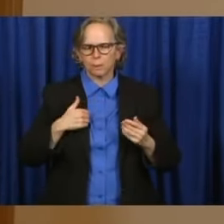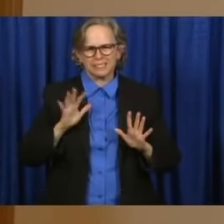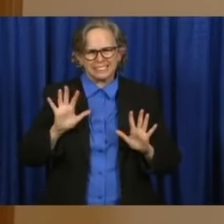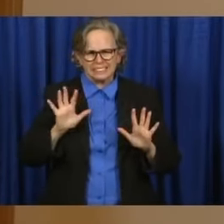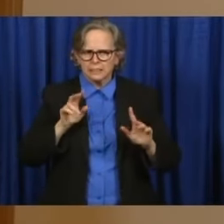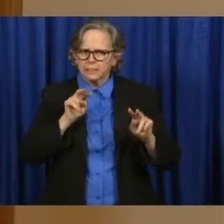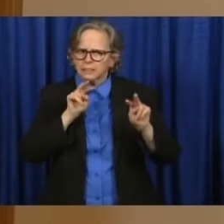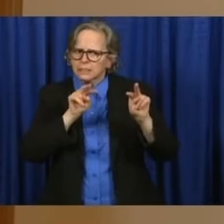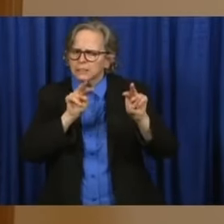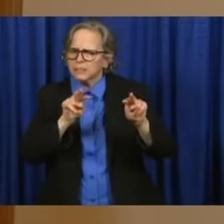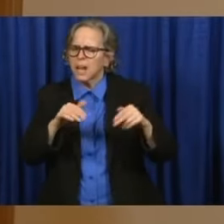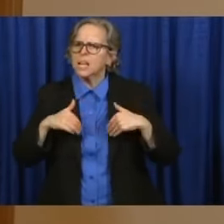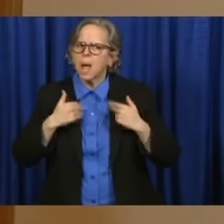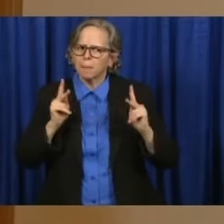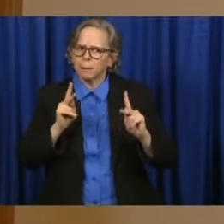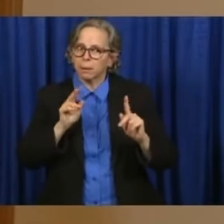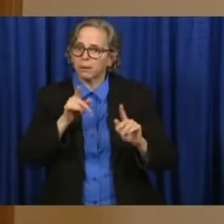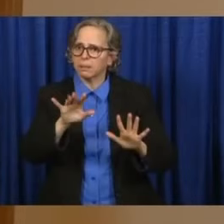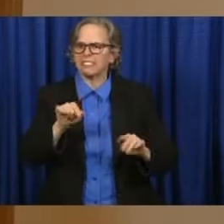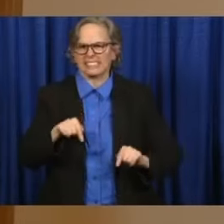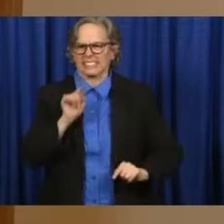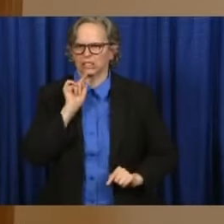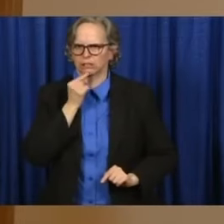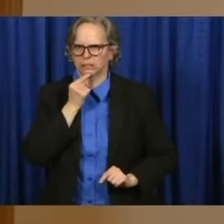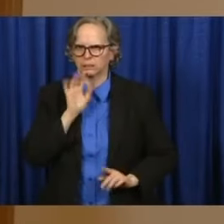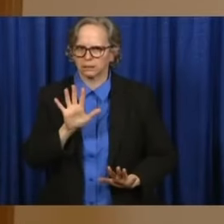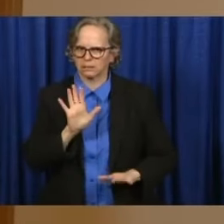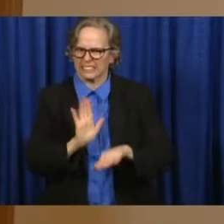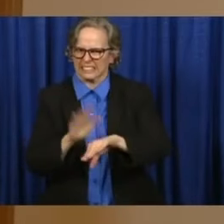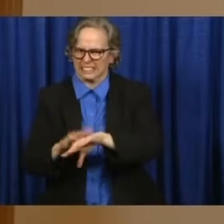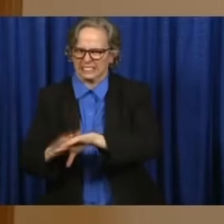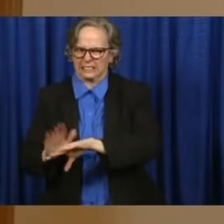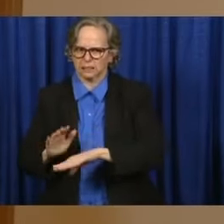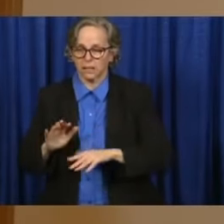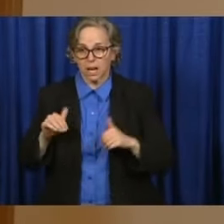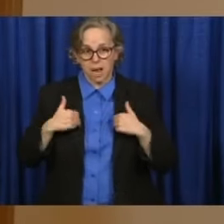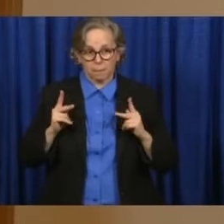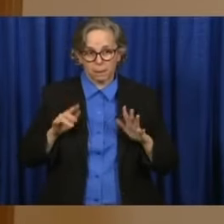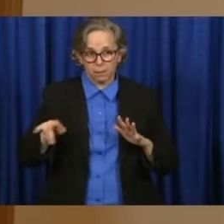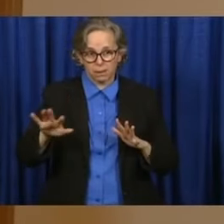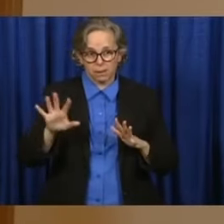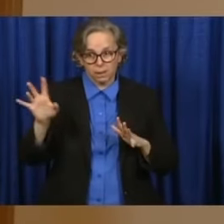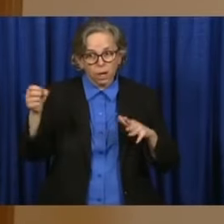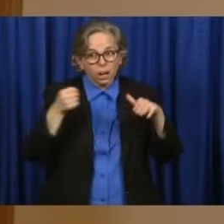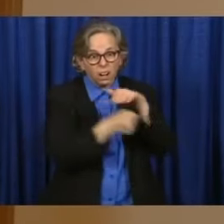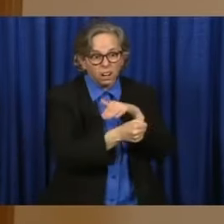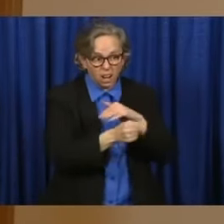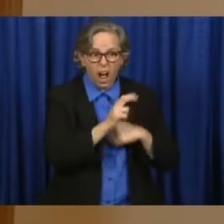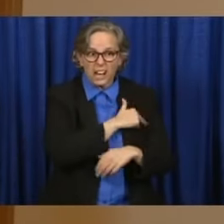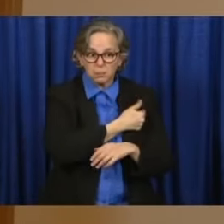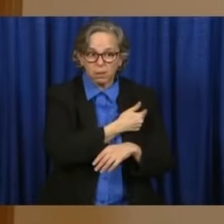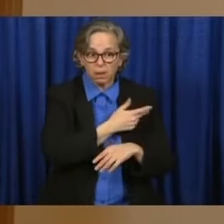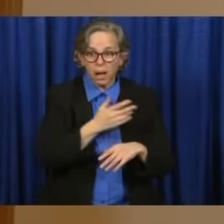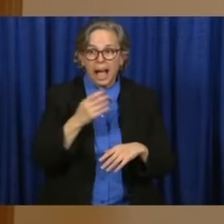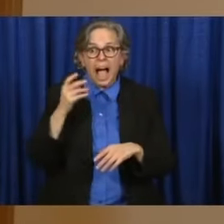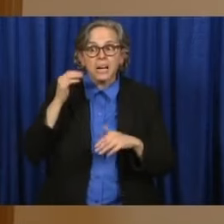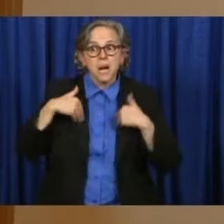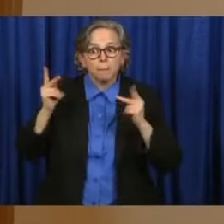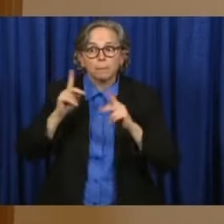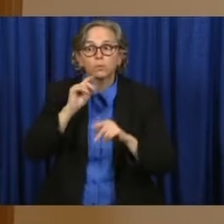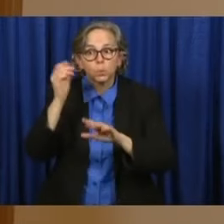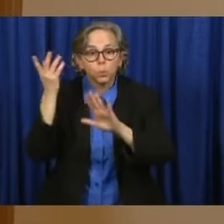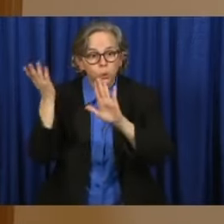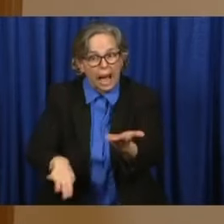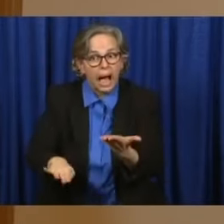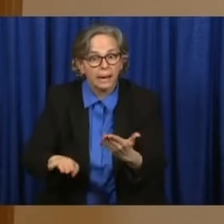I do need to let you know that young people are being hospitalized, young people are dying from this, and I do want you to